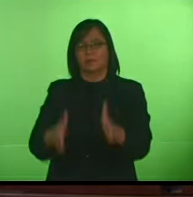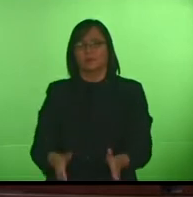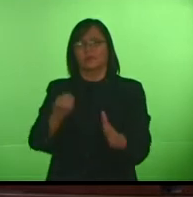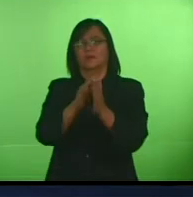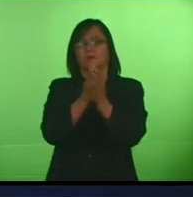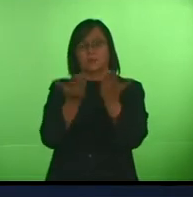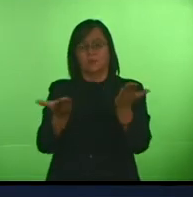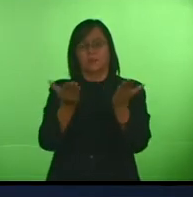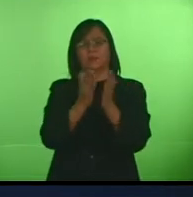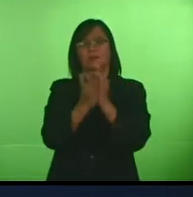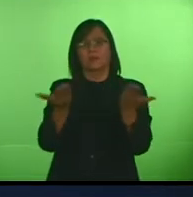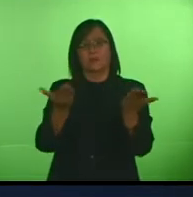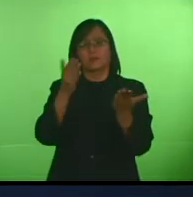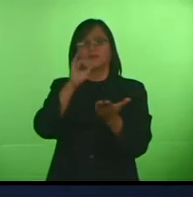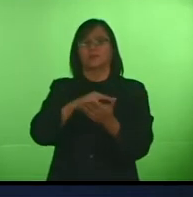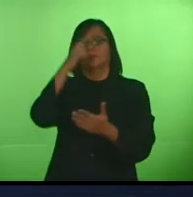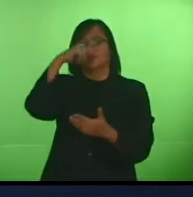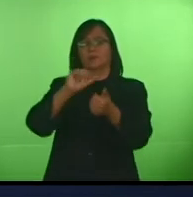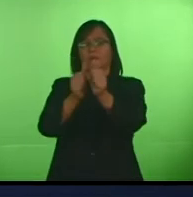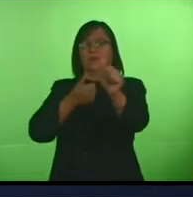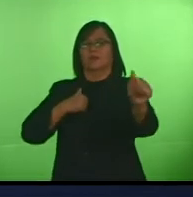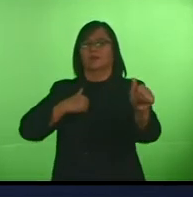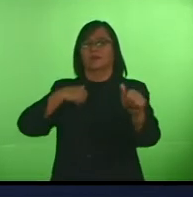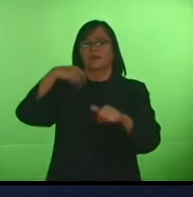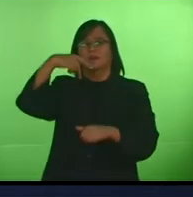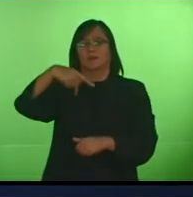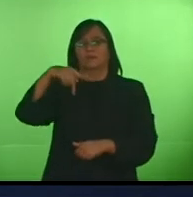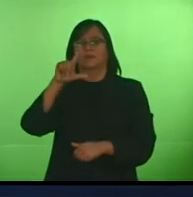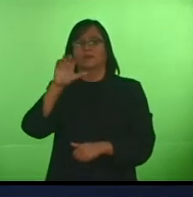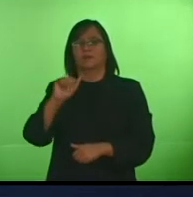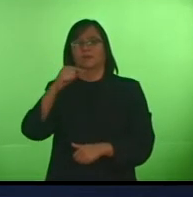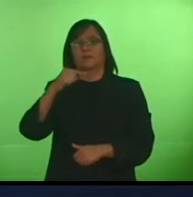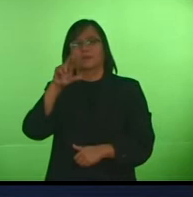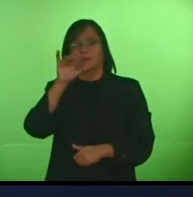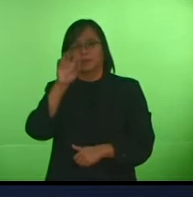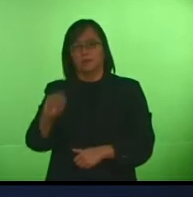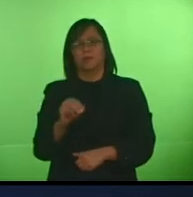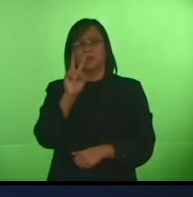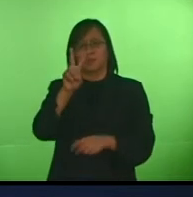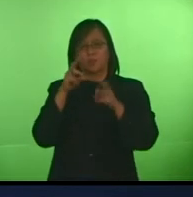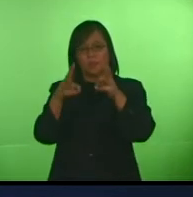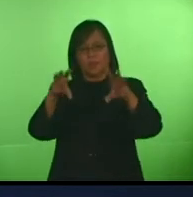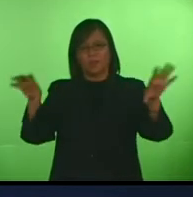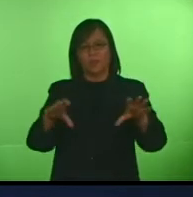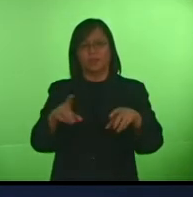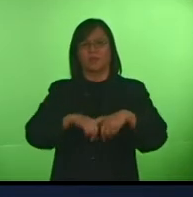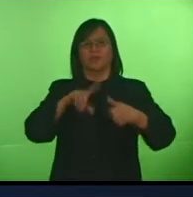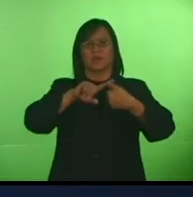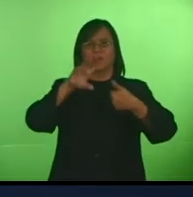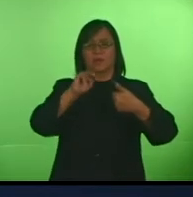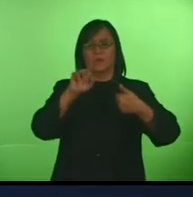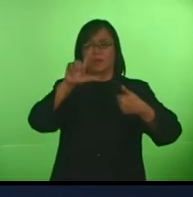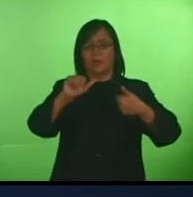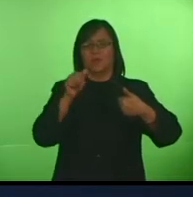plagiarism. There are 2 popular ways of writing bibliographies, the MLA and the APA